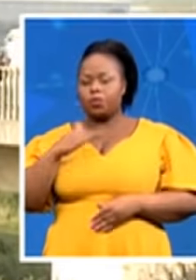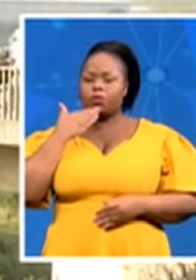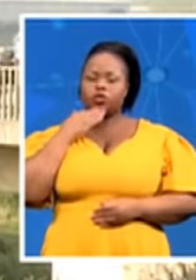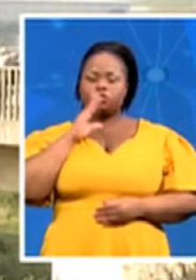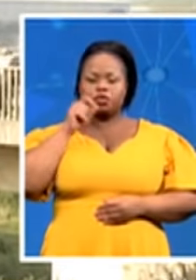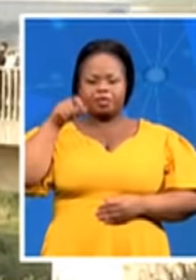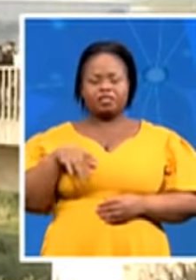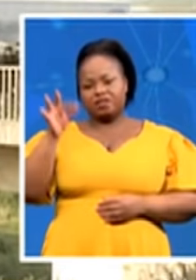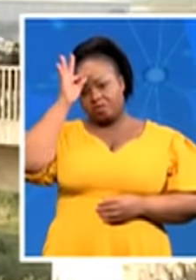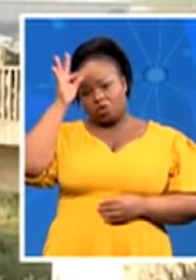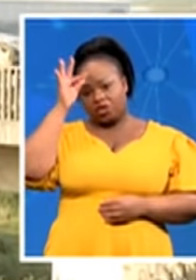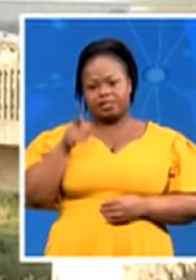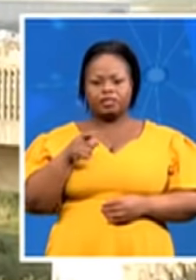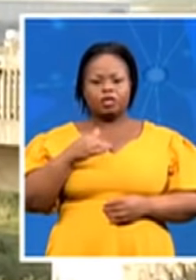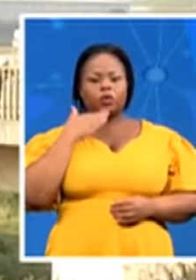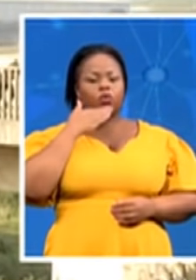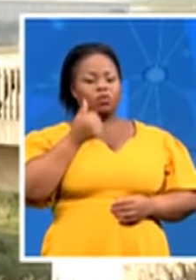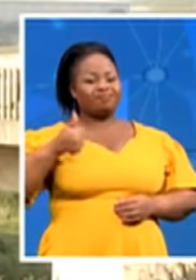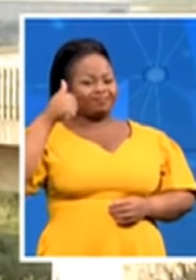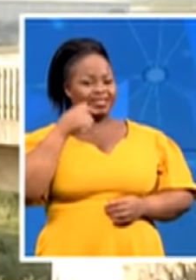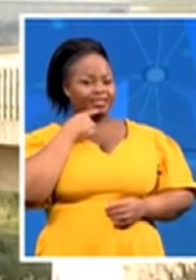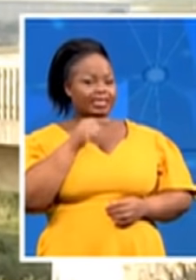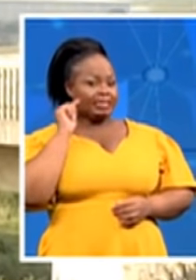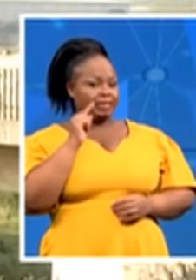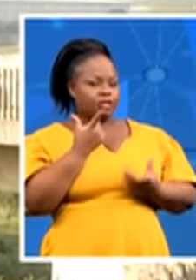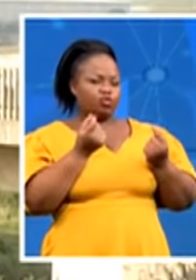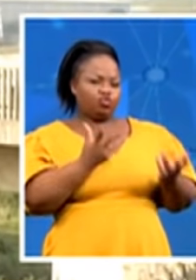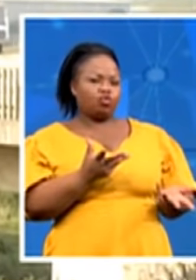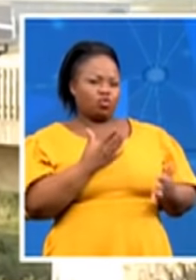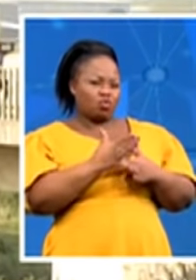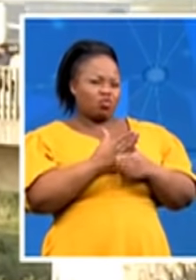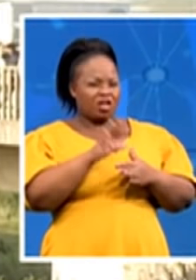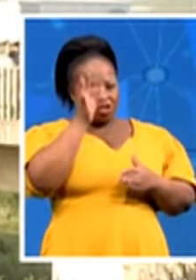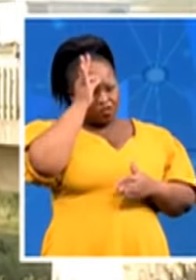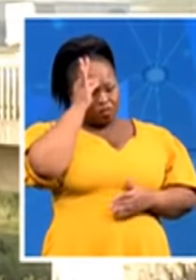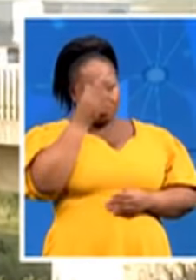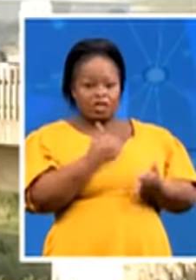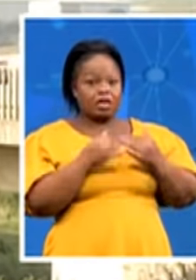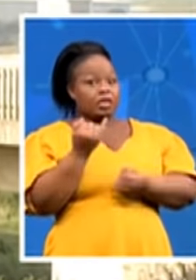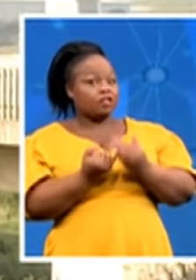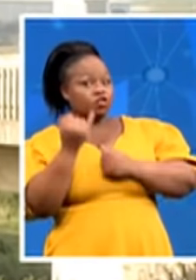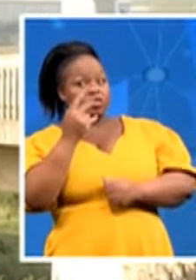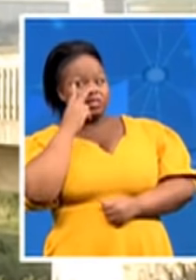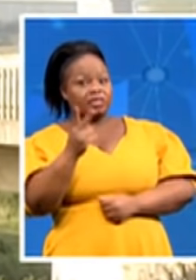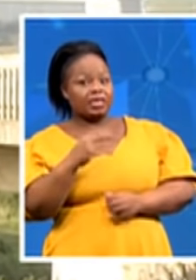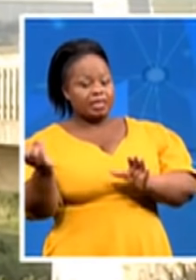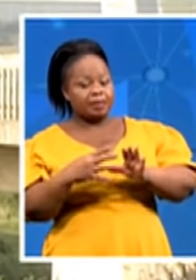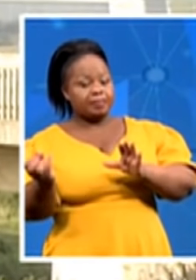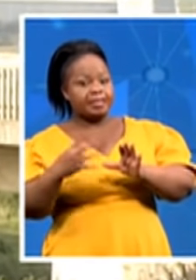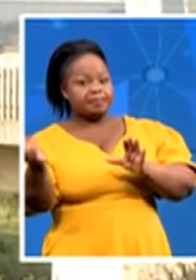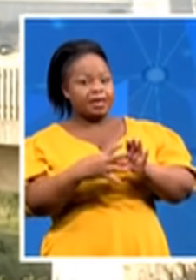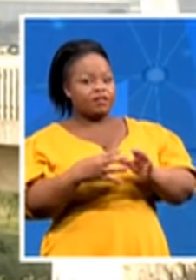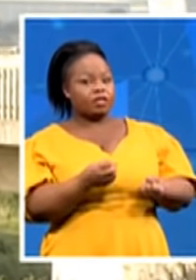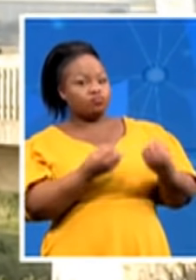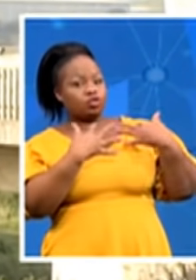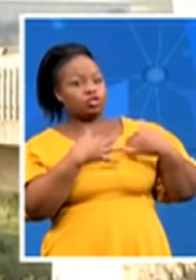says that this is what happens. So for any individual that sees them taking goods off these looters, that is